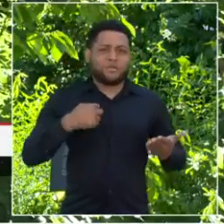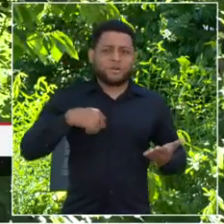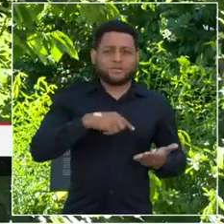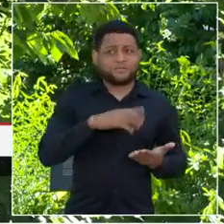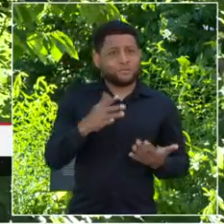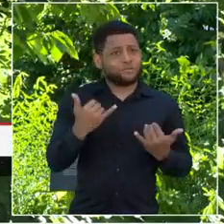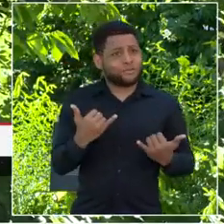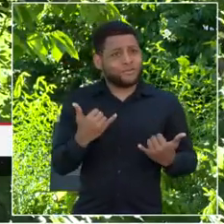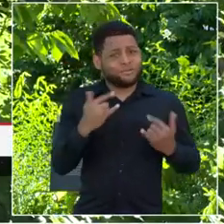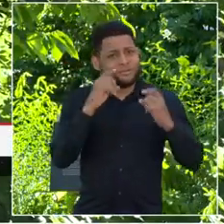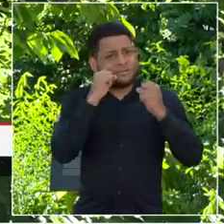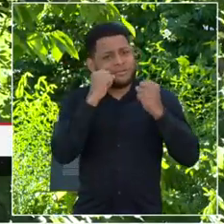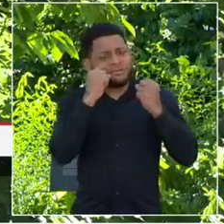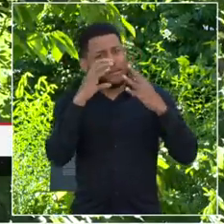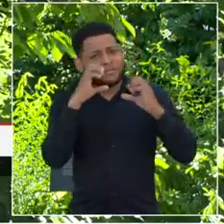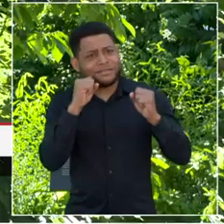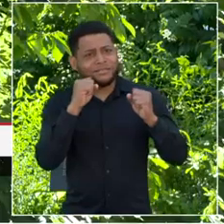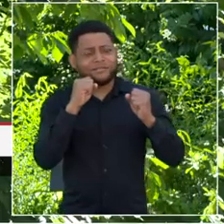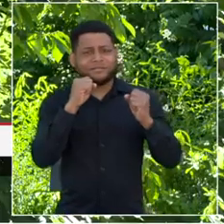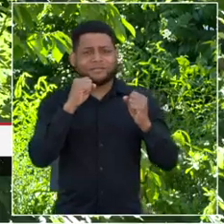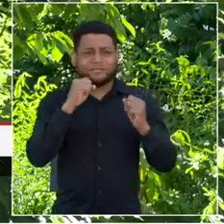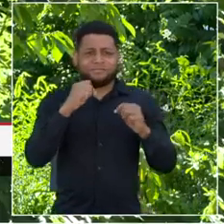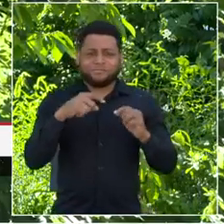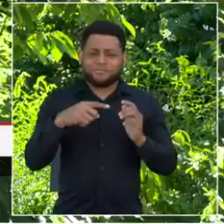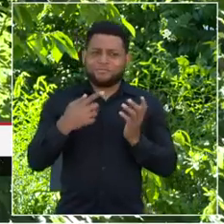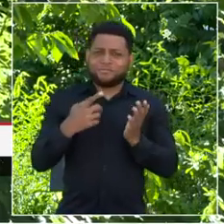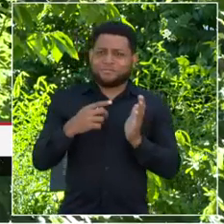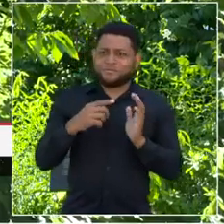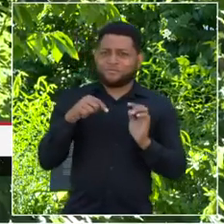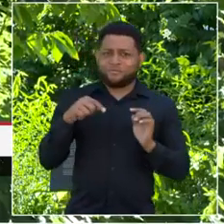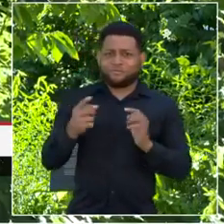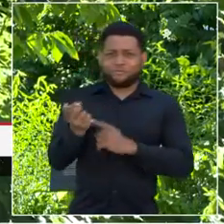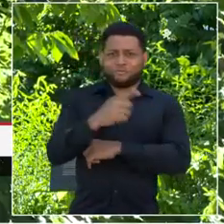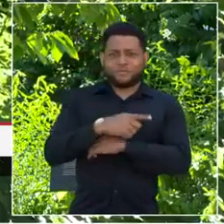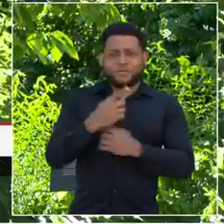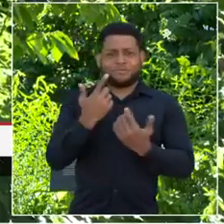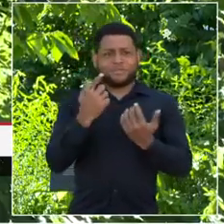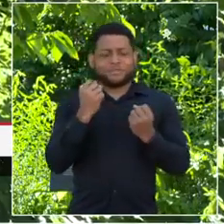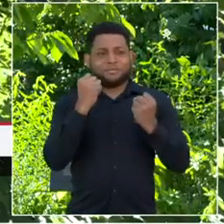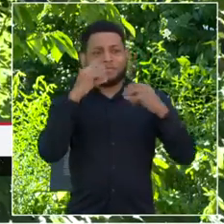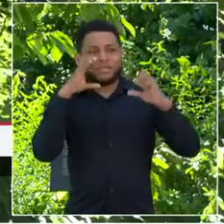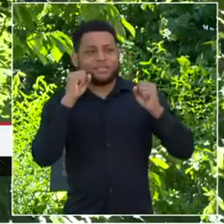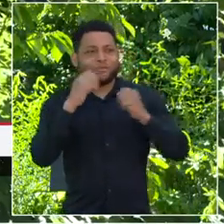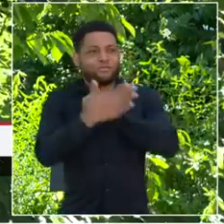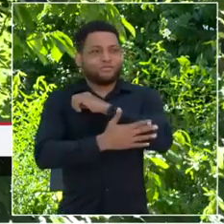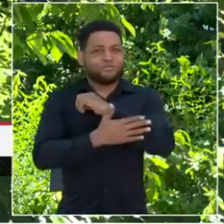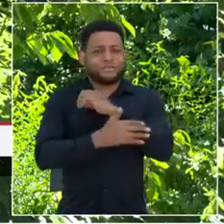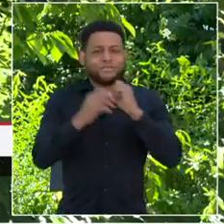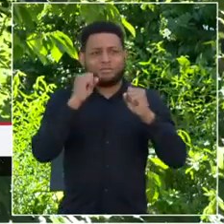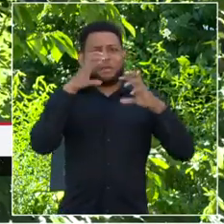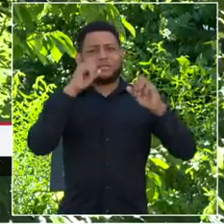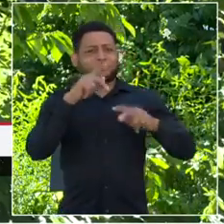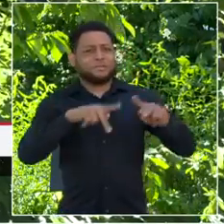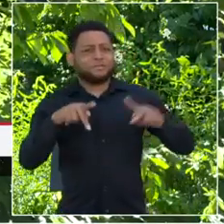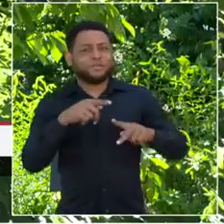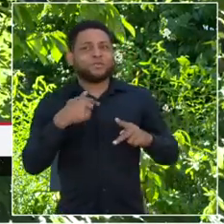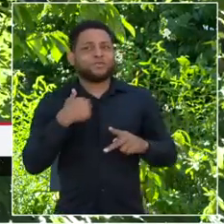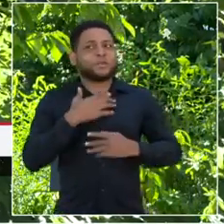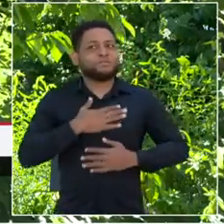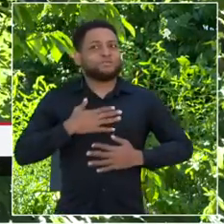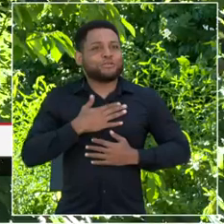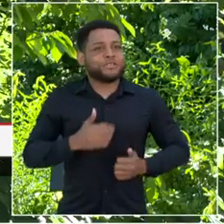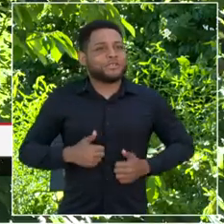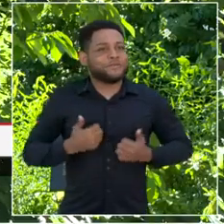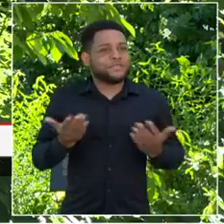the natives of this amazing country in which we have the pleasure of living in. Again, Elliot Ferguson, President and CEO